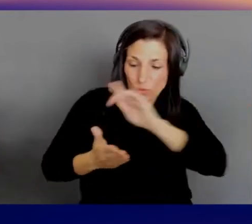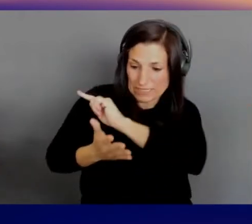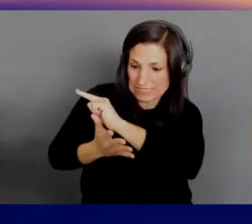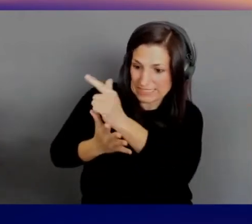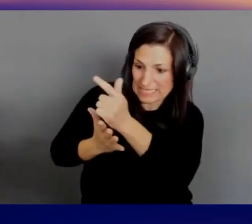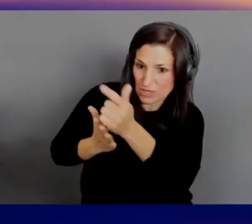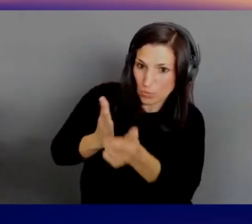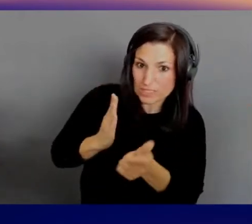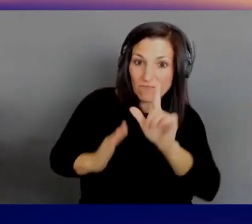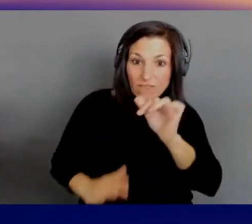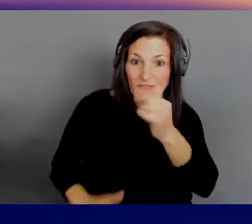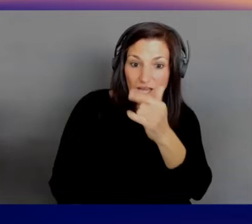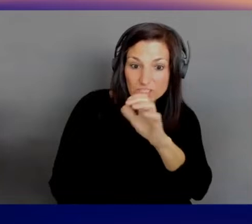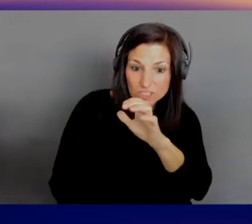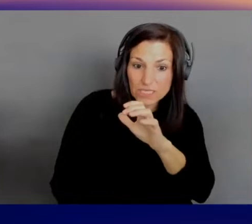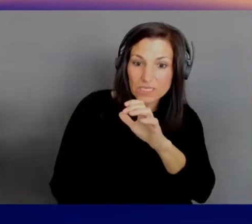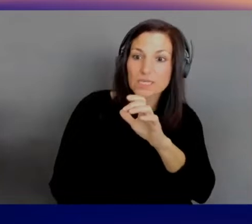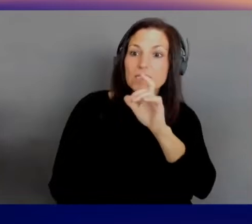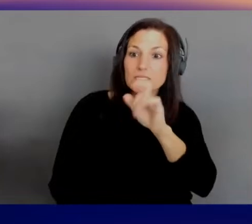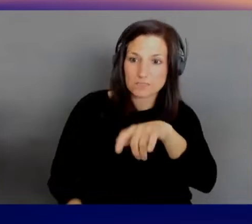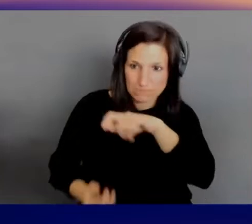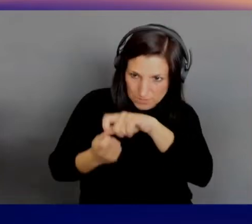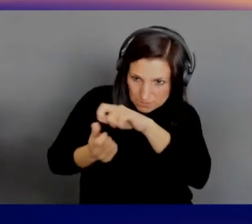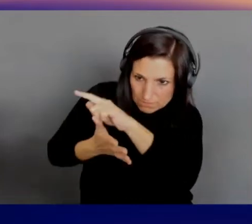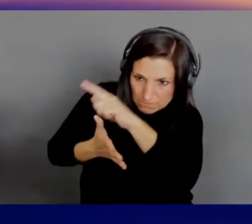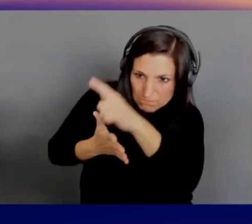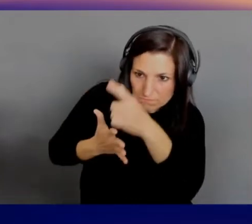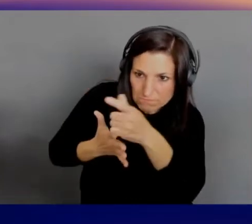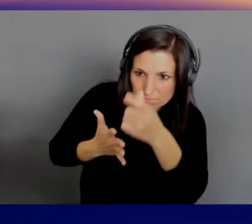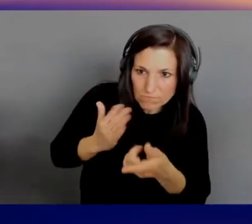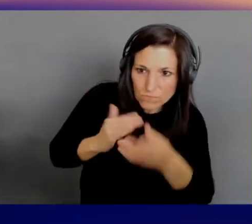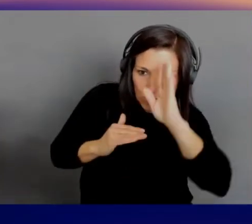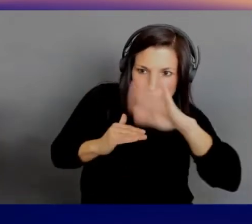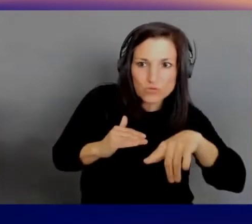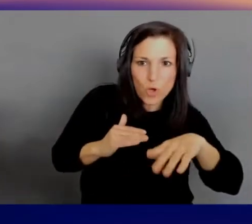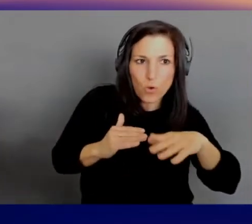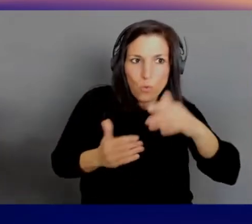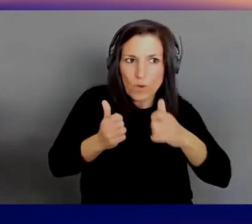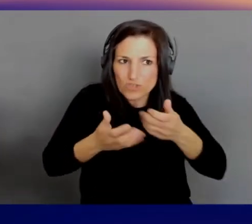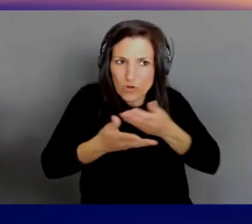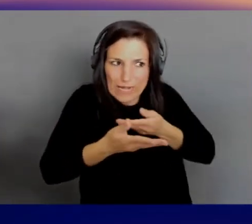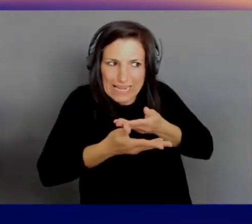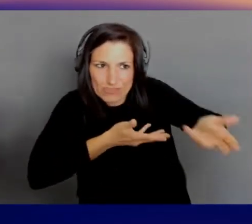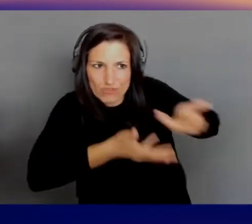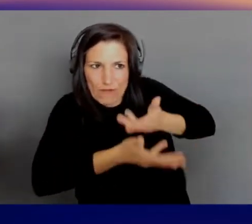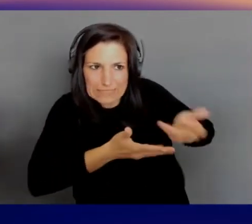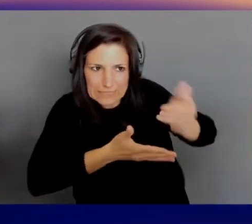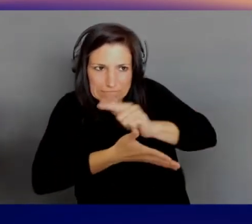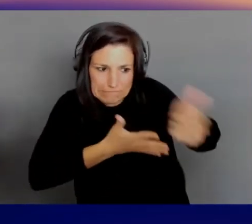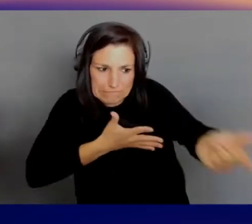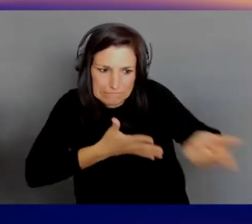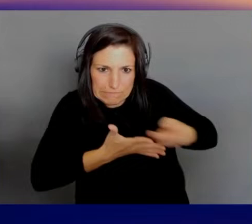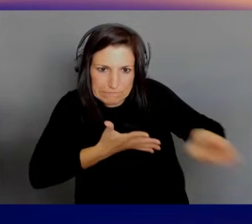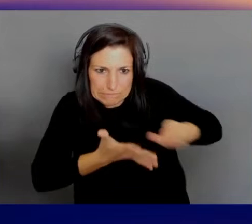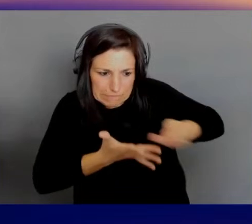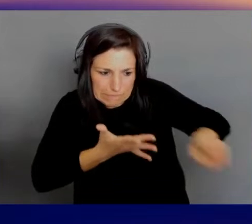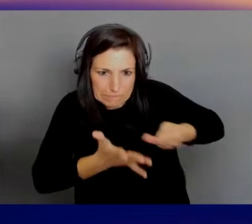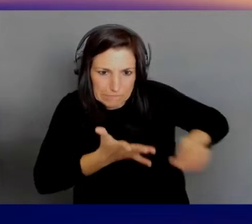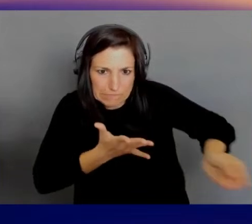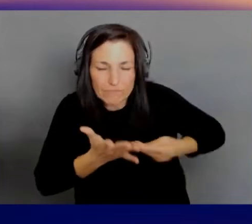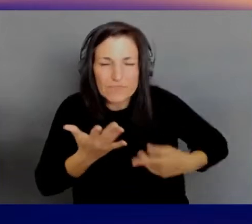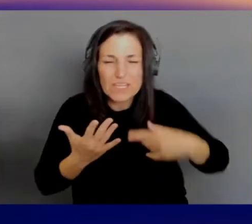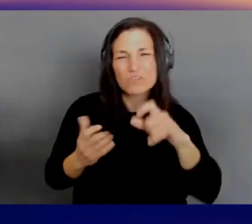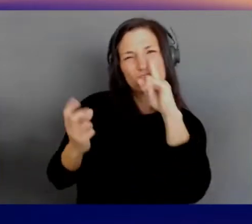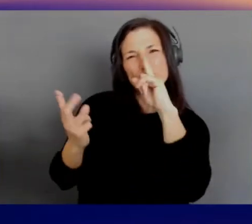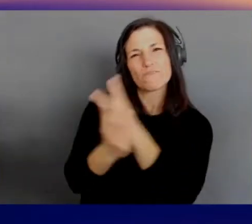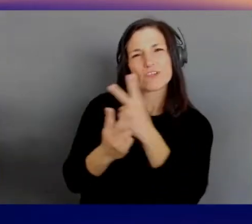be predetermined and you have to know what you have to interact with. That is where you kind of figure out whether I should be building it in